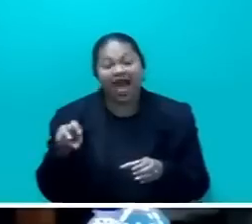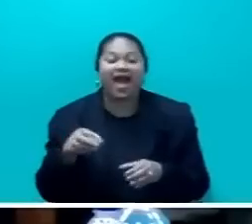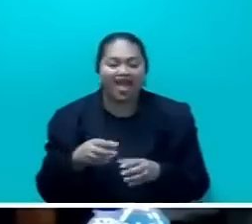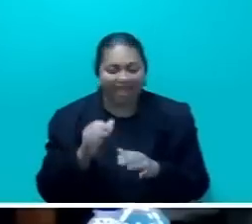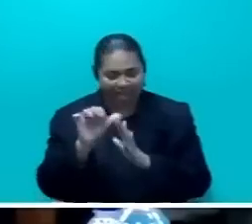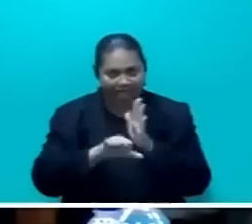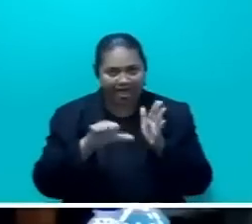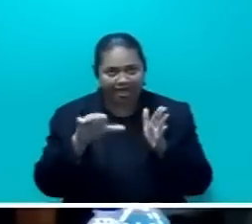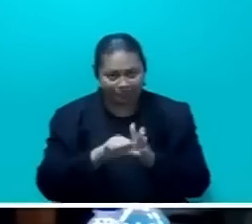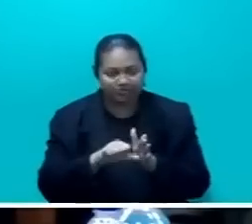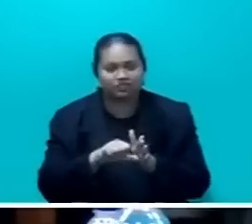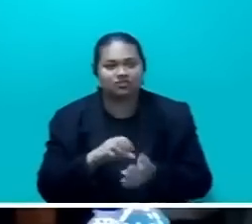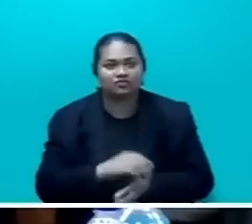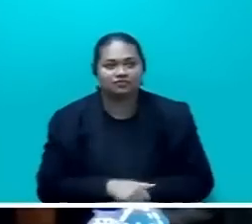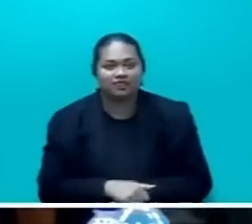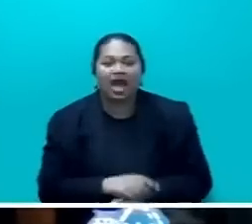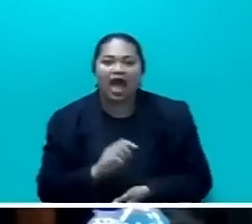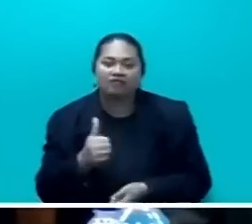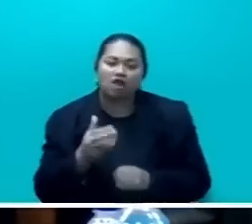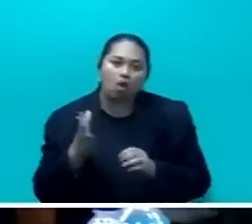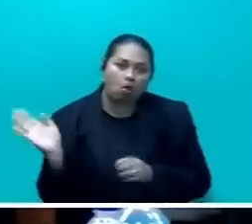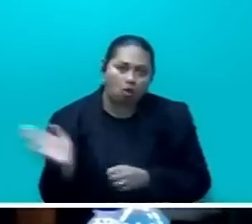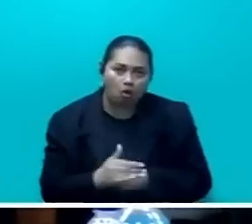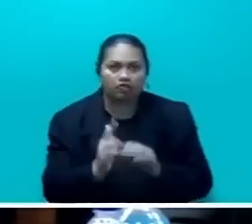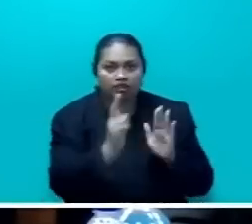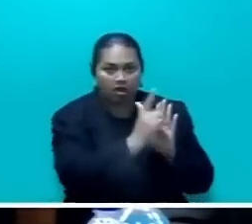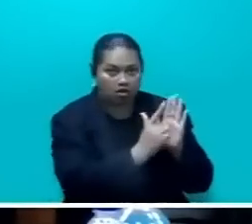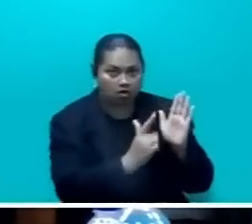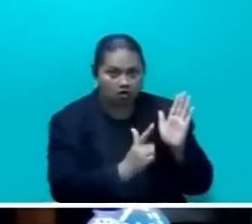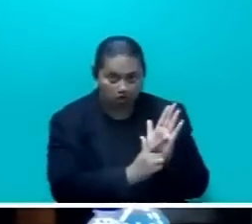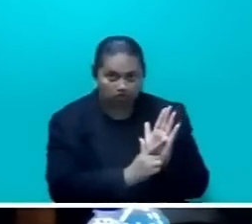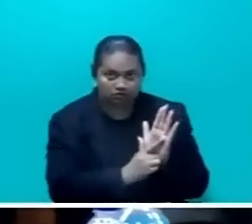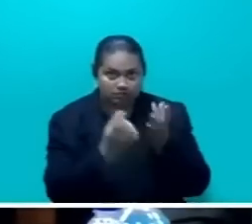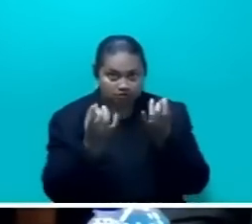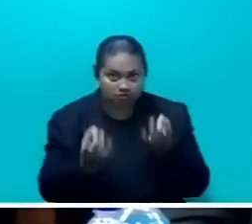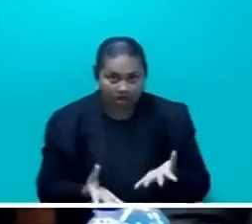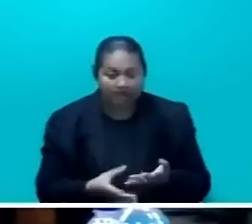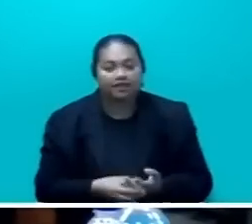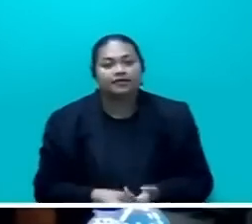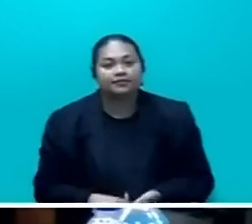the appropriate legislation is put in place, will be